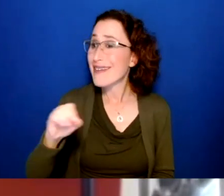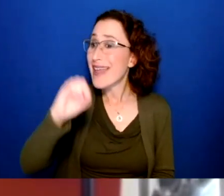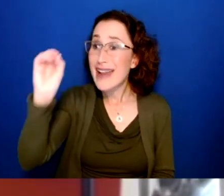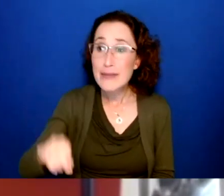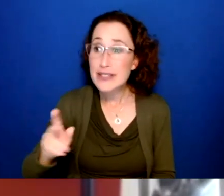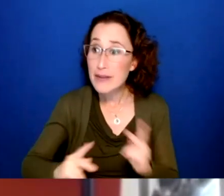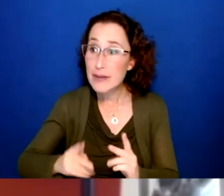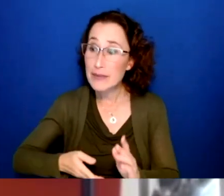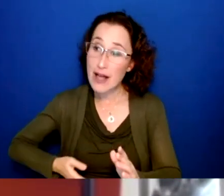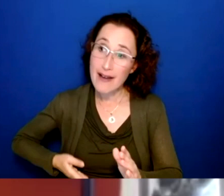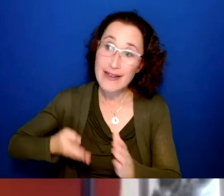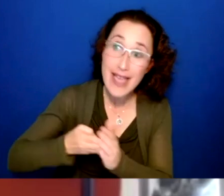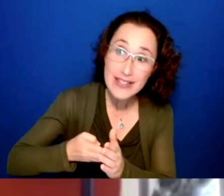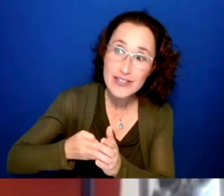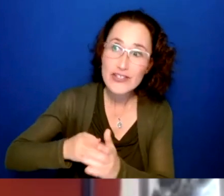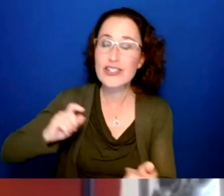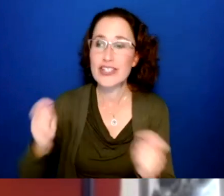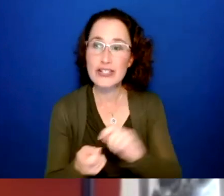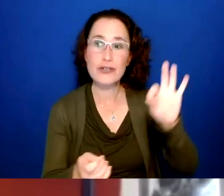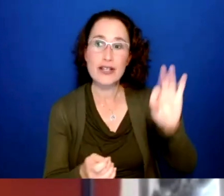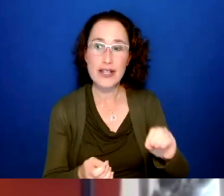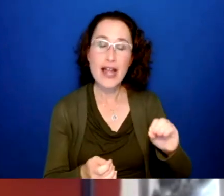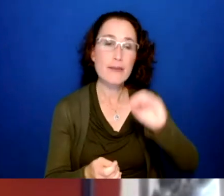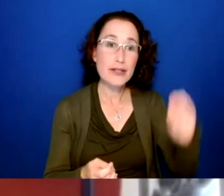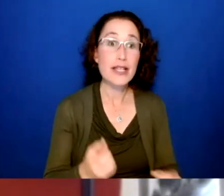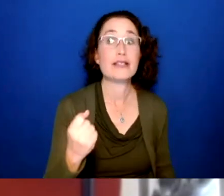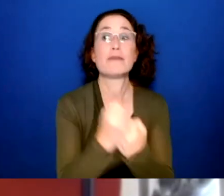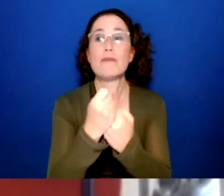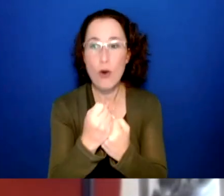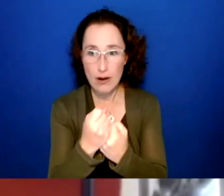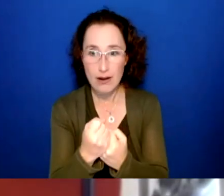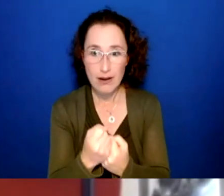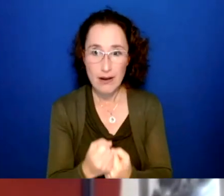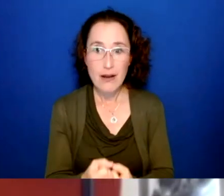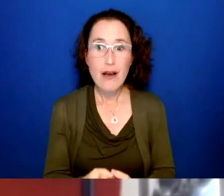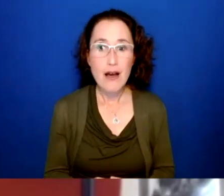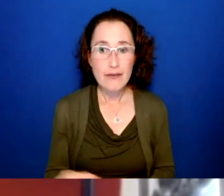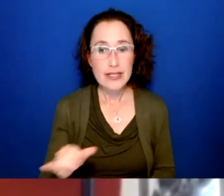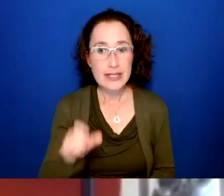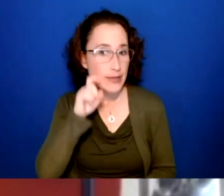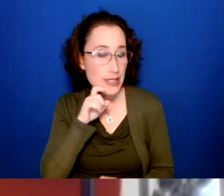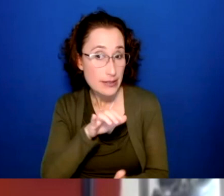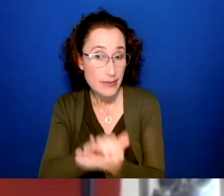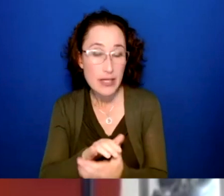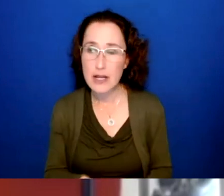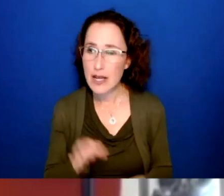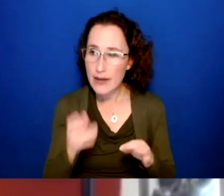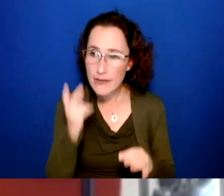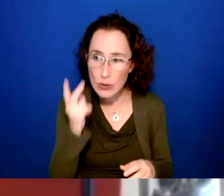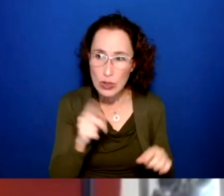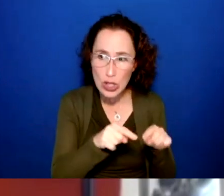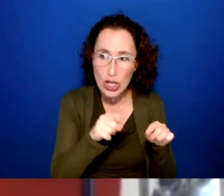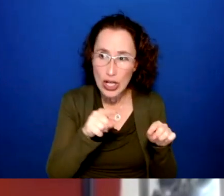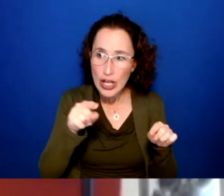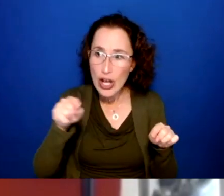marriage to being in favor of it over the course of about a decade and very quickly over the course of about 3 years, if you chart it on a graph.